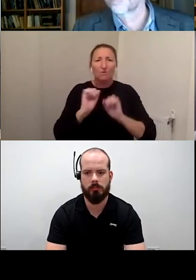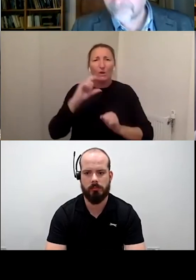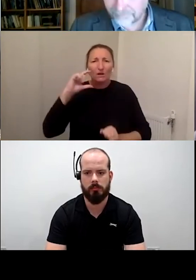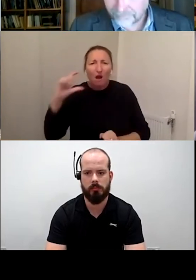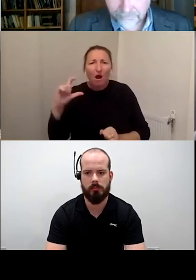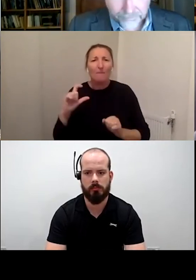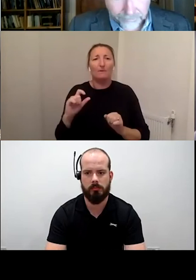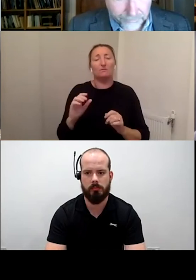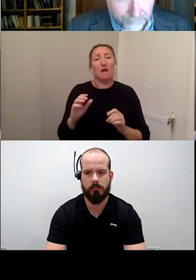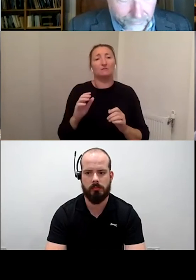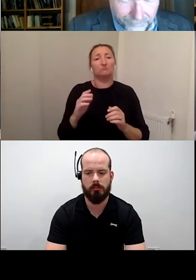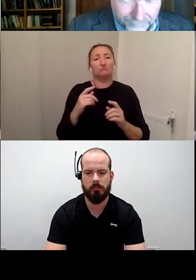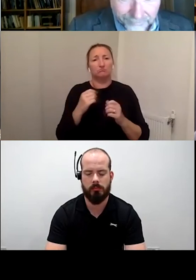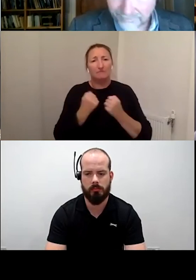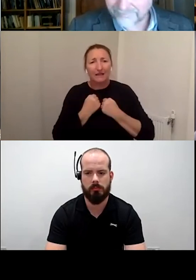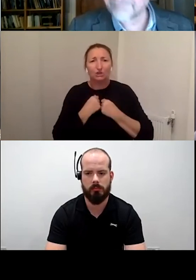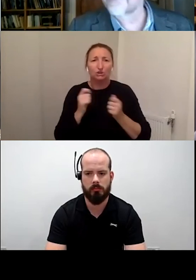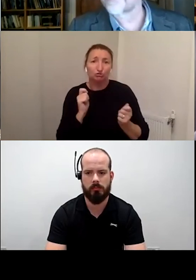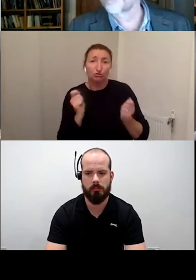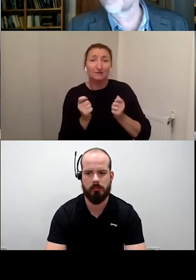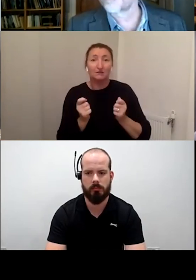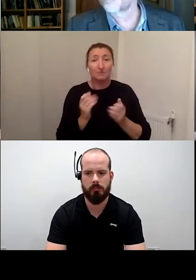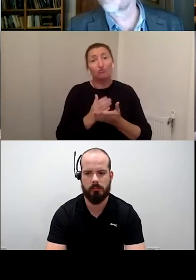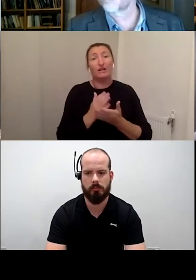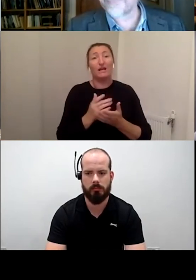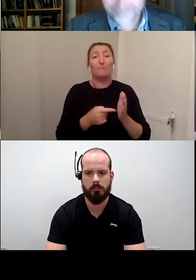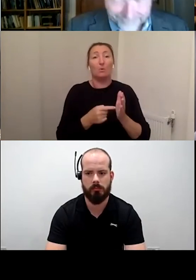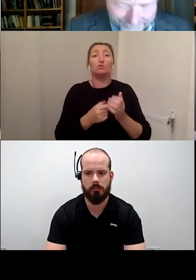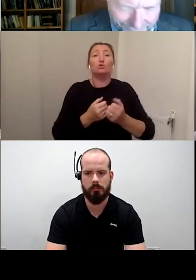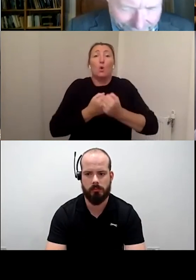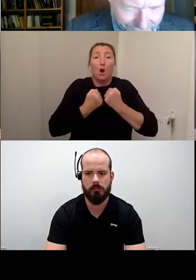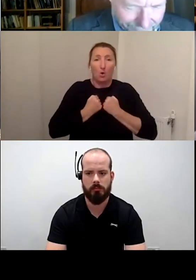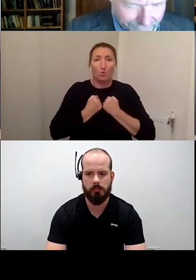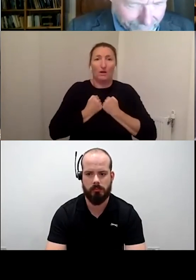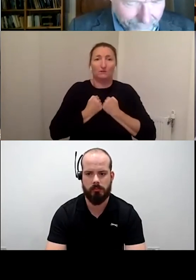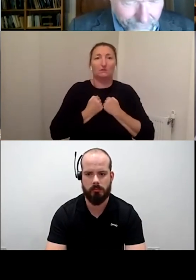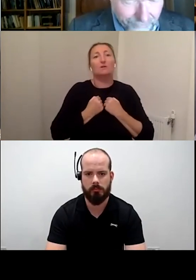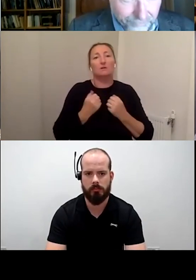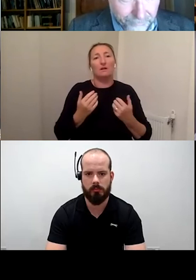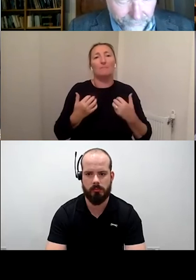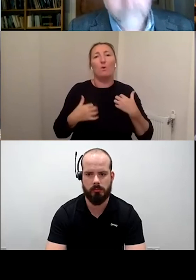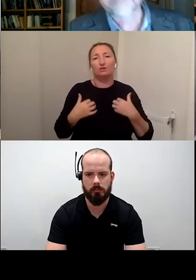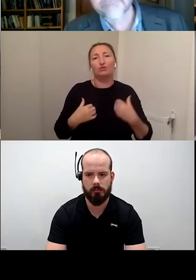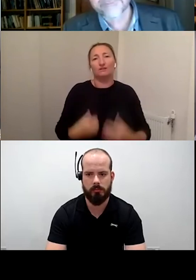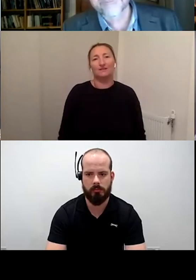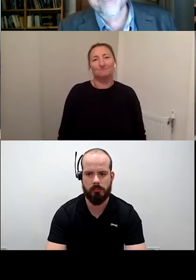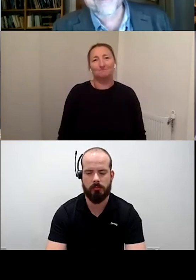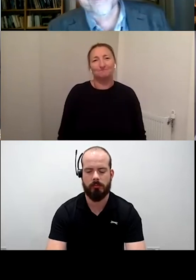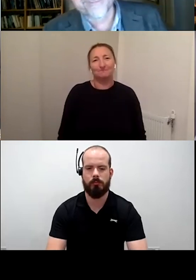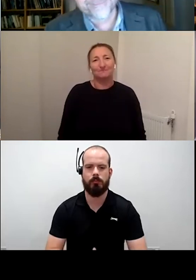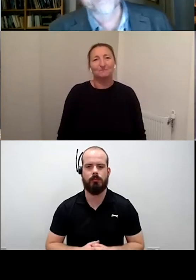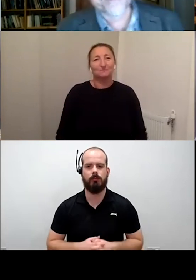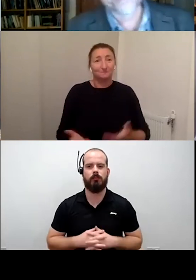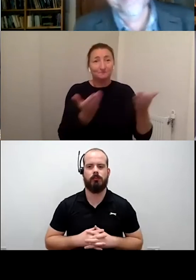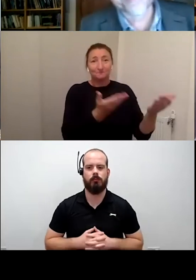energy transition, but more importantly, to own part of that. And I think that's what makes it more interesting, Alice. Oh, that's amazing. It's a